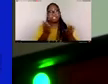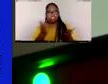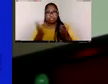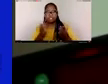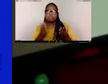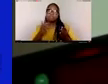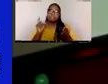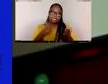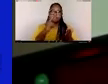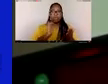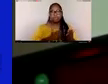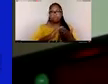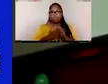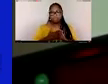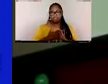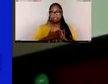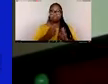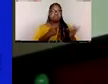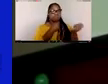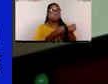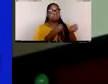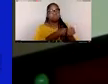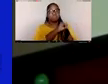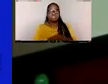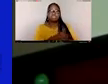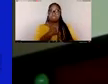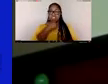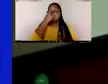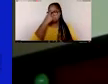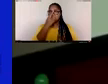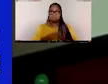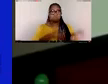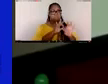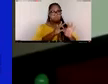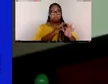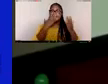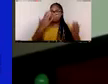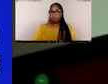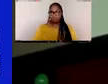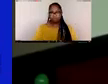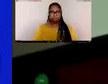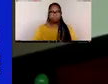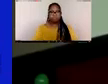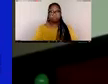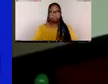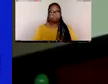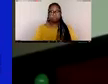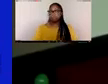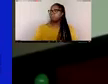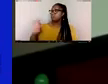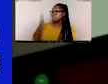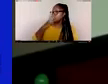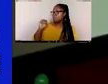for our community. I'm in favor of this, and I think that it's important. Thank you. Thank you, Mr. Grant.